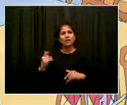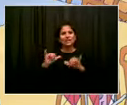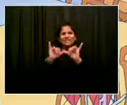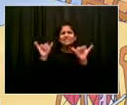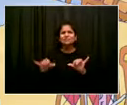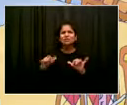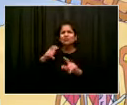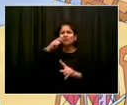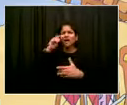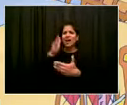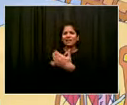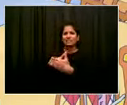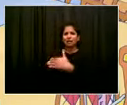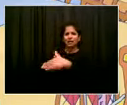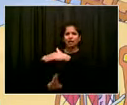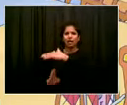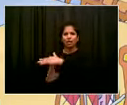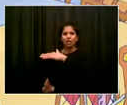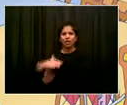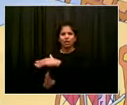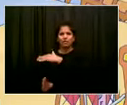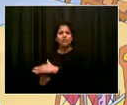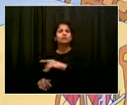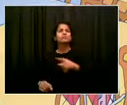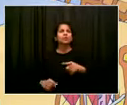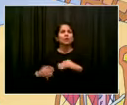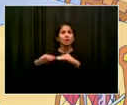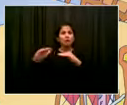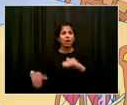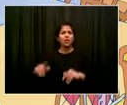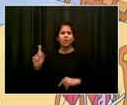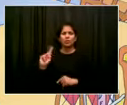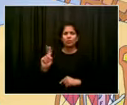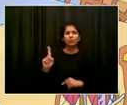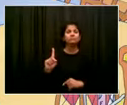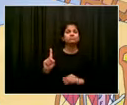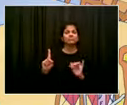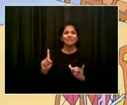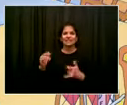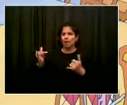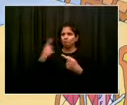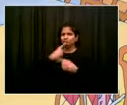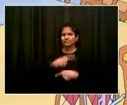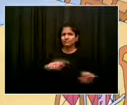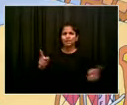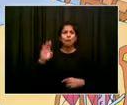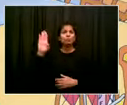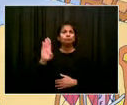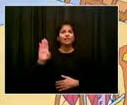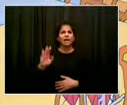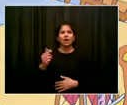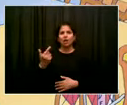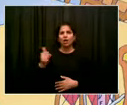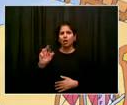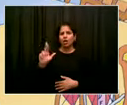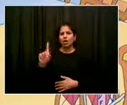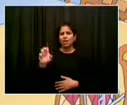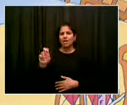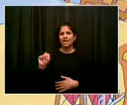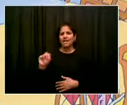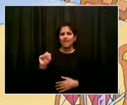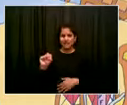in East New York today? We'll be at Brooklyn Gardens Elementary School, and 53 kindergarten kids among literally every kindergartner in